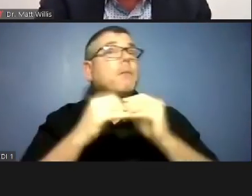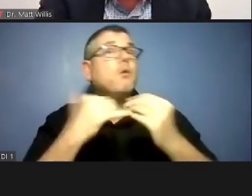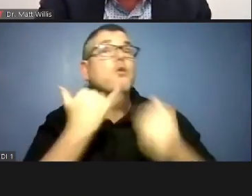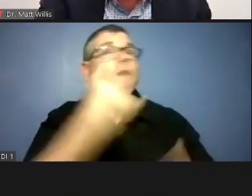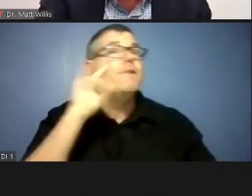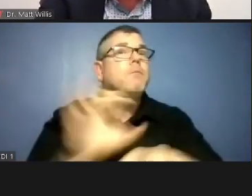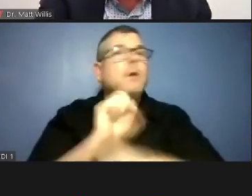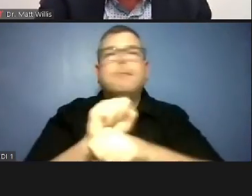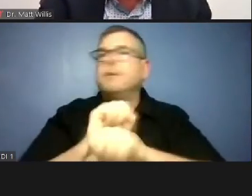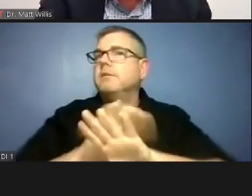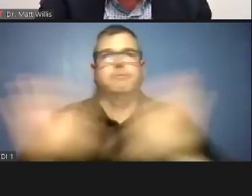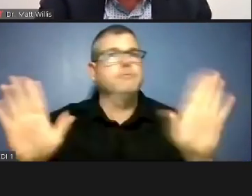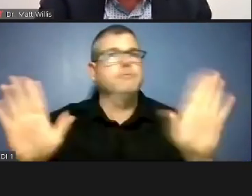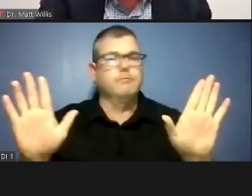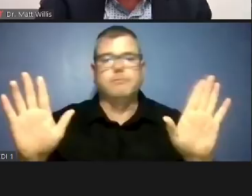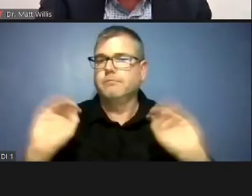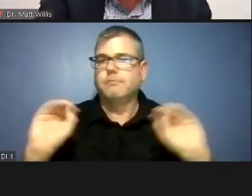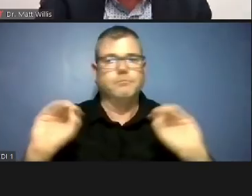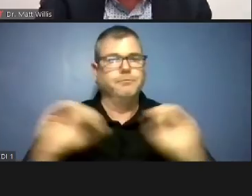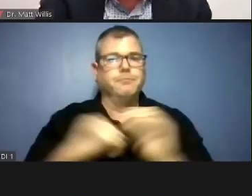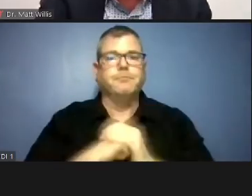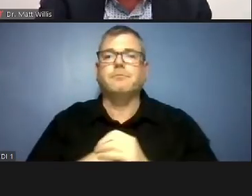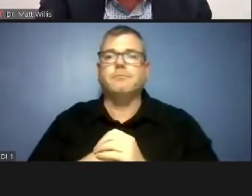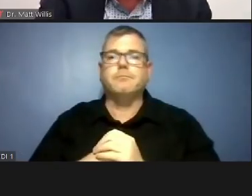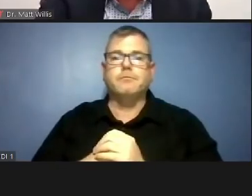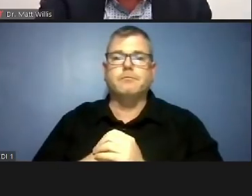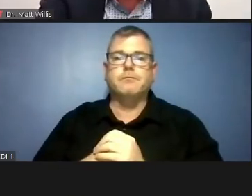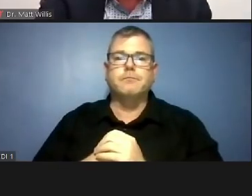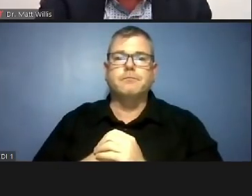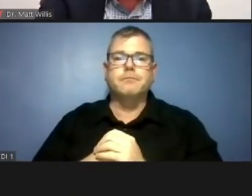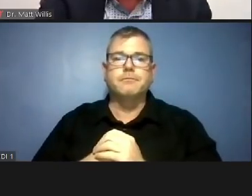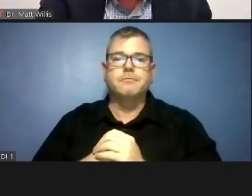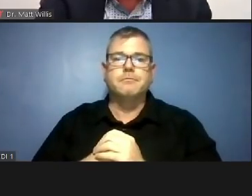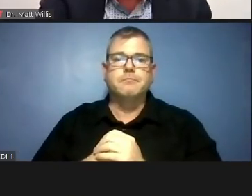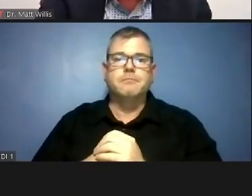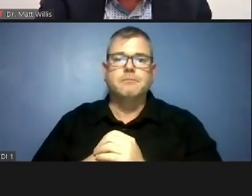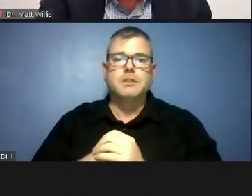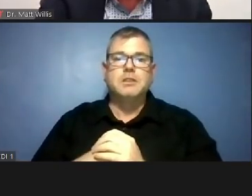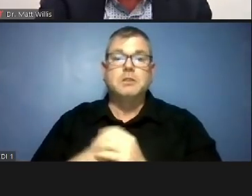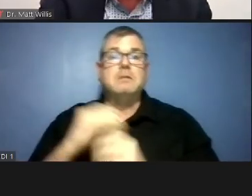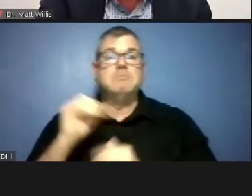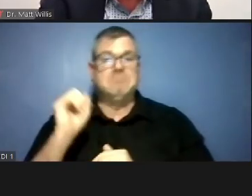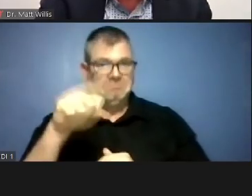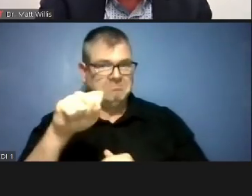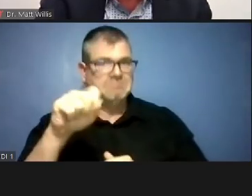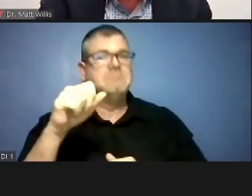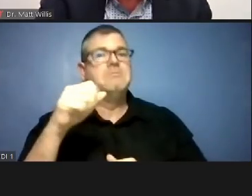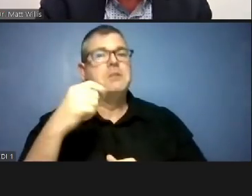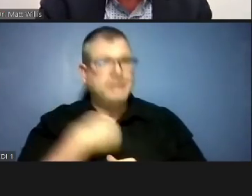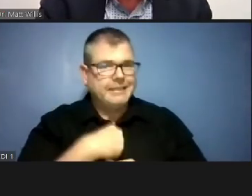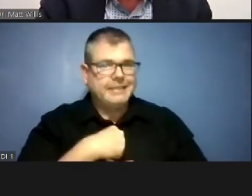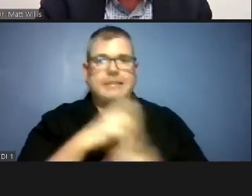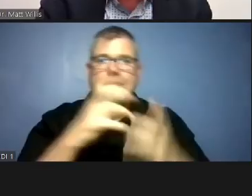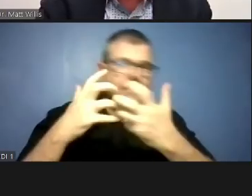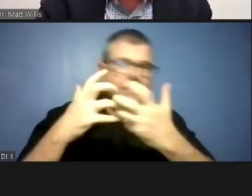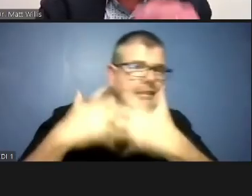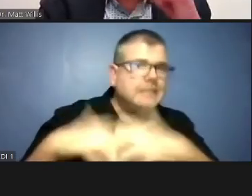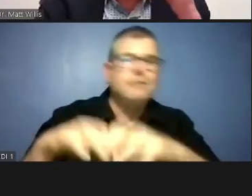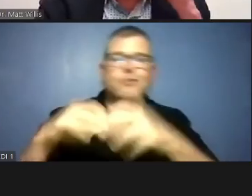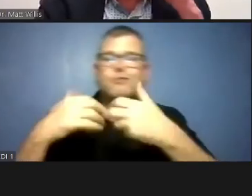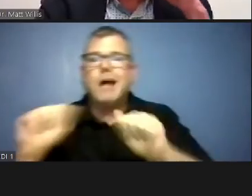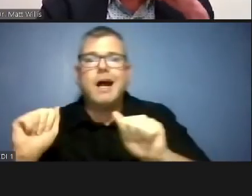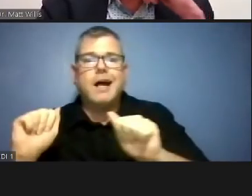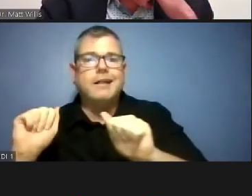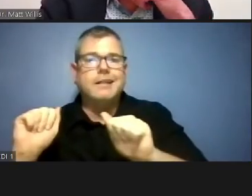to create more access. So yes, we are trying to make sure that we have access for everyone, especially even those